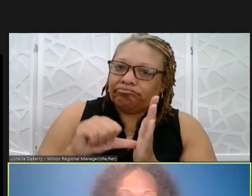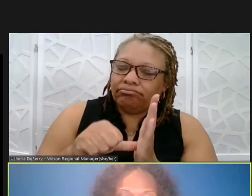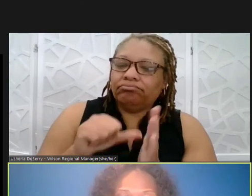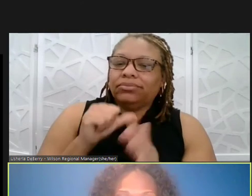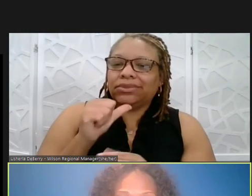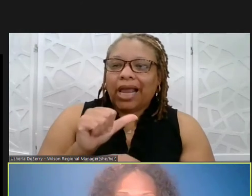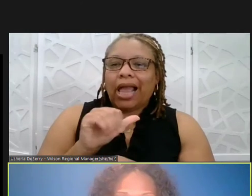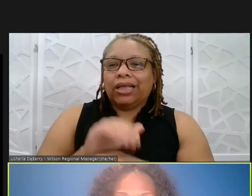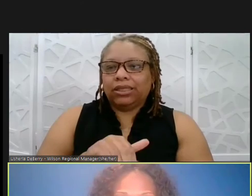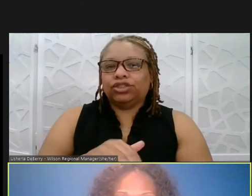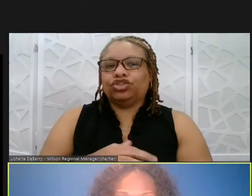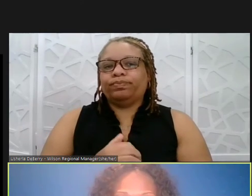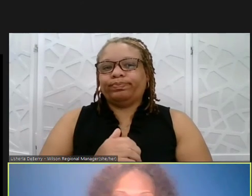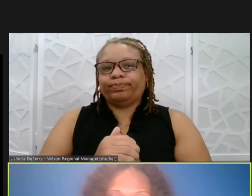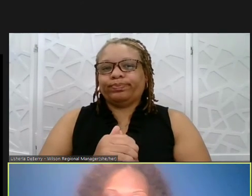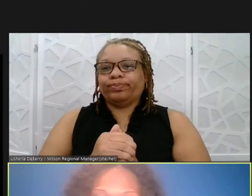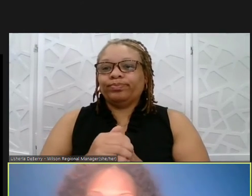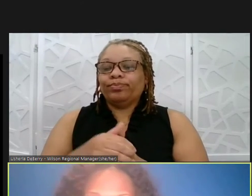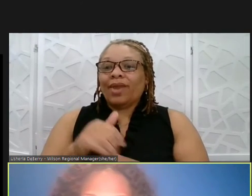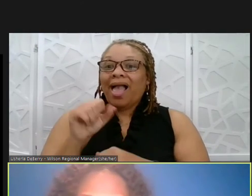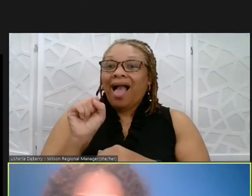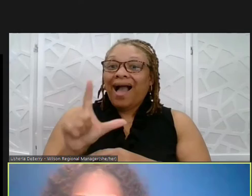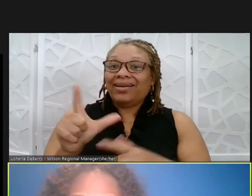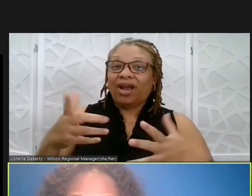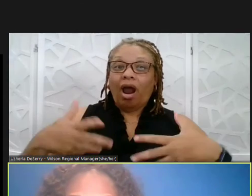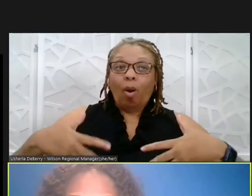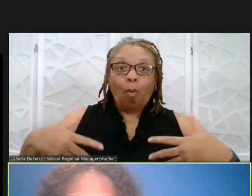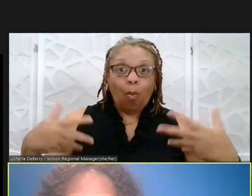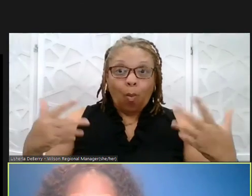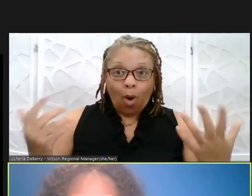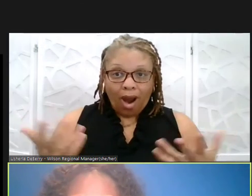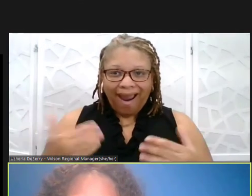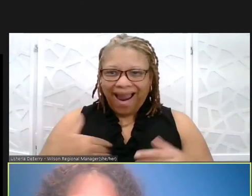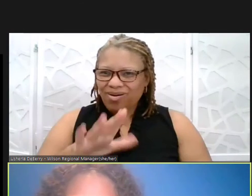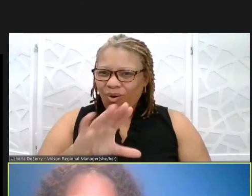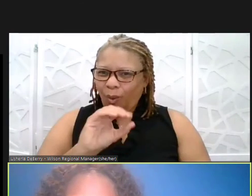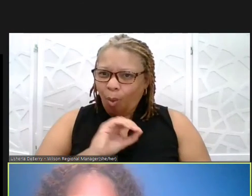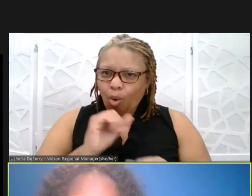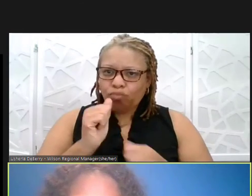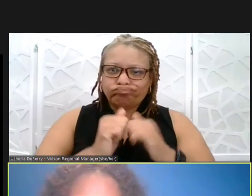Again, that is their culture. And so that is not English. I want to emphasize that.